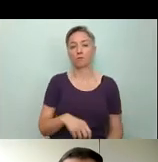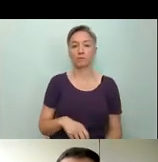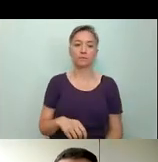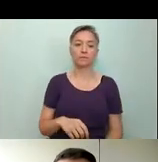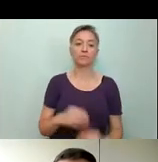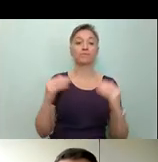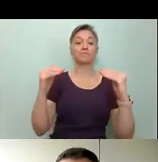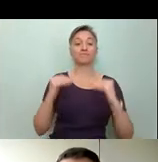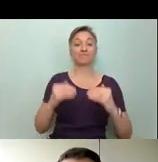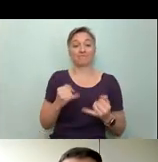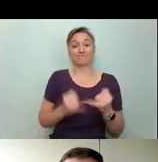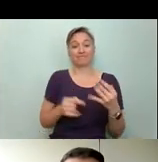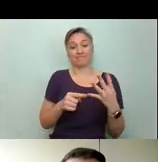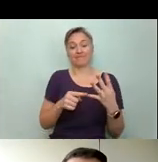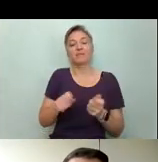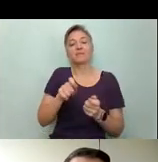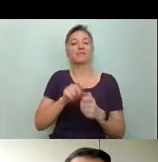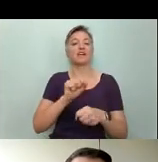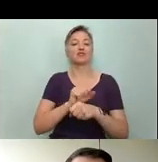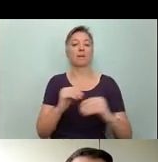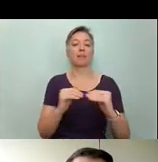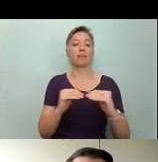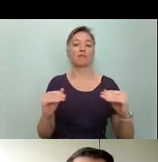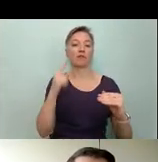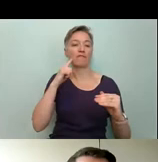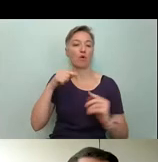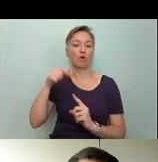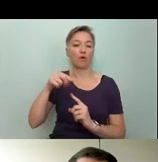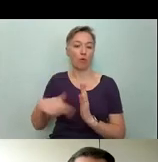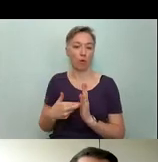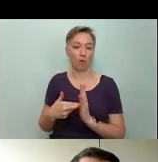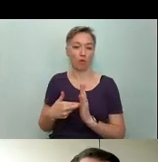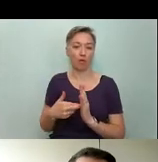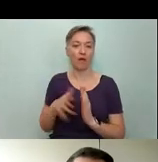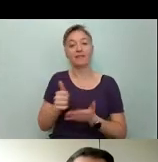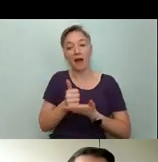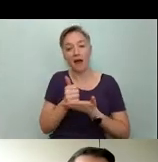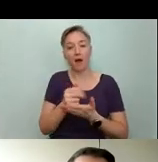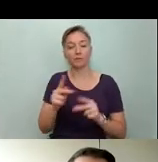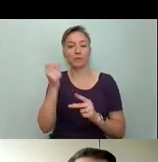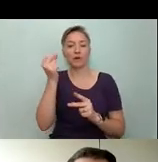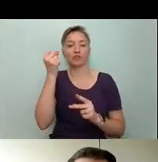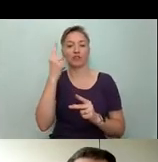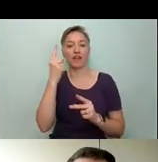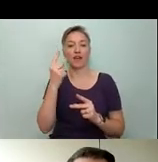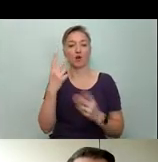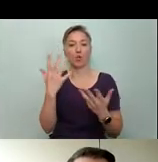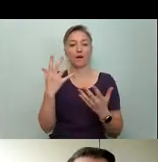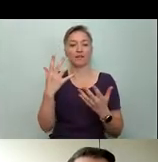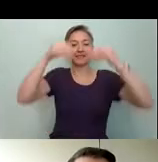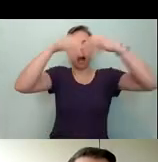specific job level of a role. And this is really aimed at helping people understand the true progression or the hierarchy within a